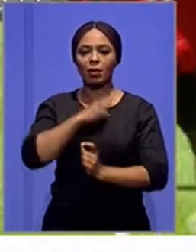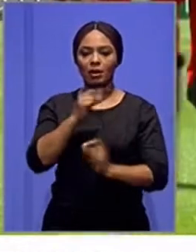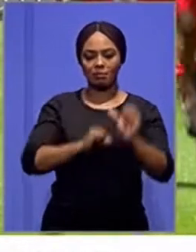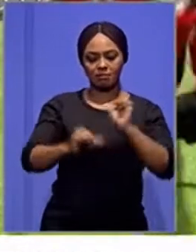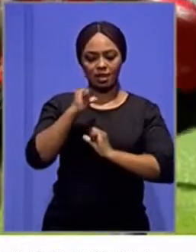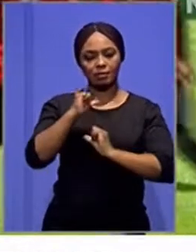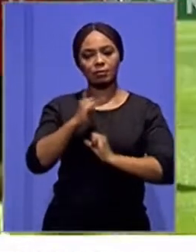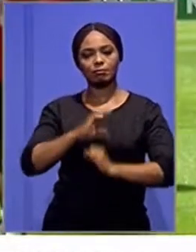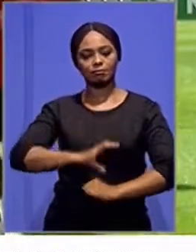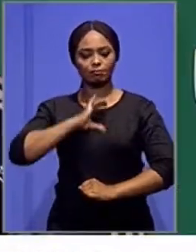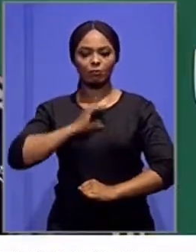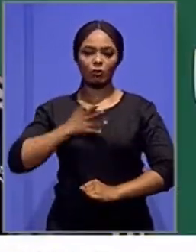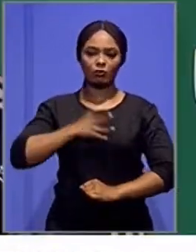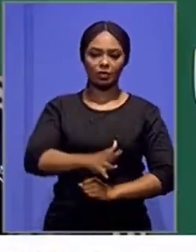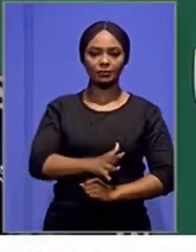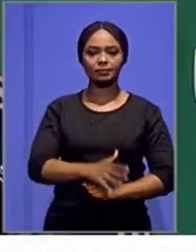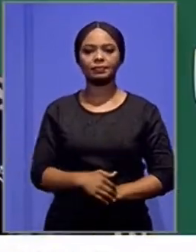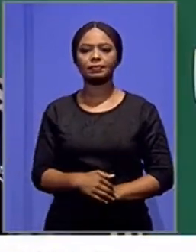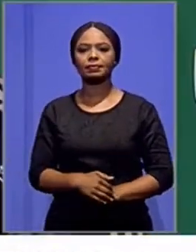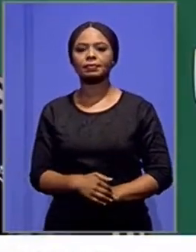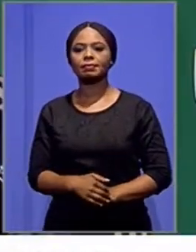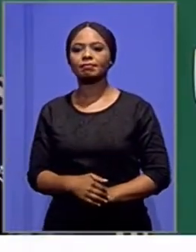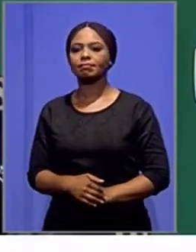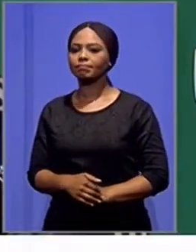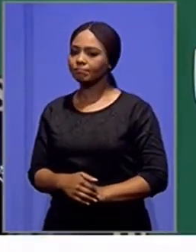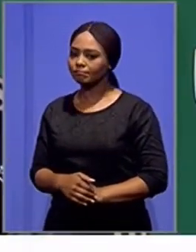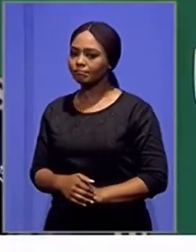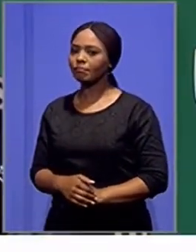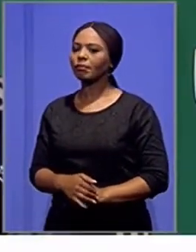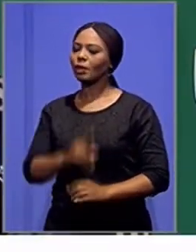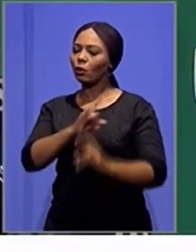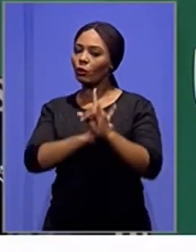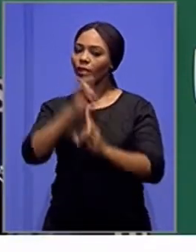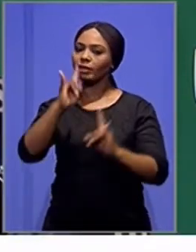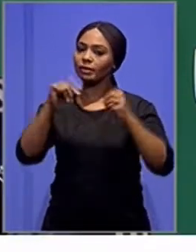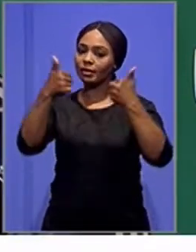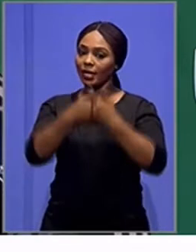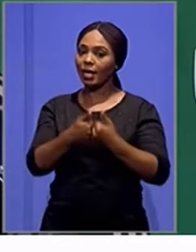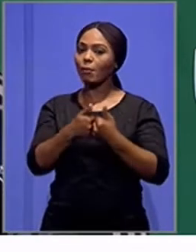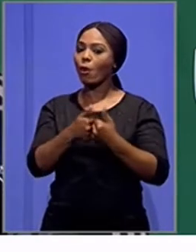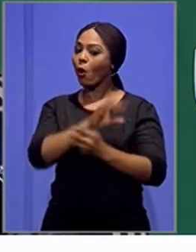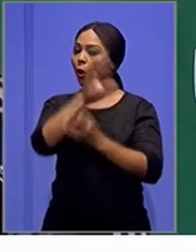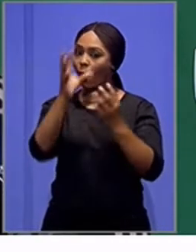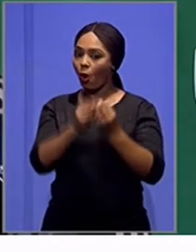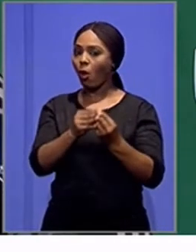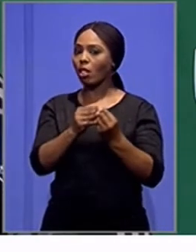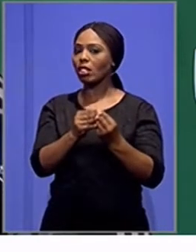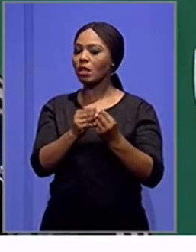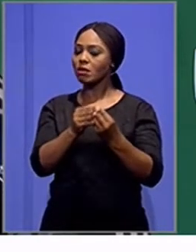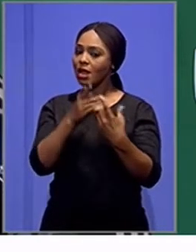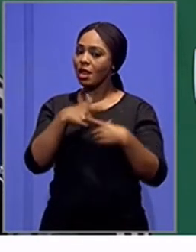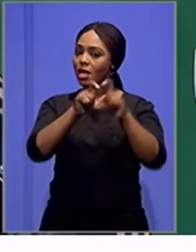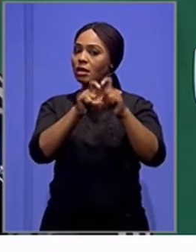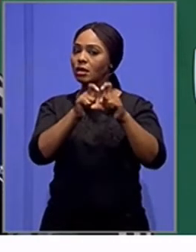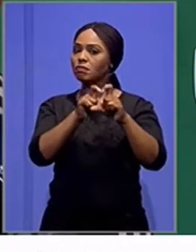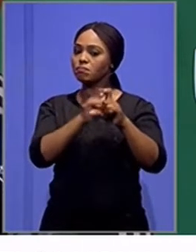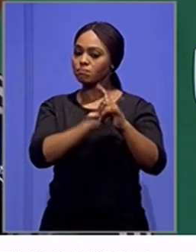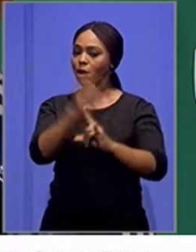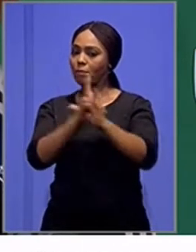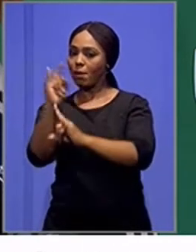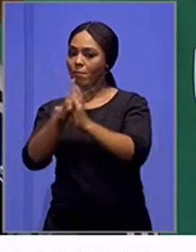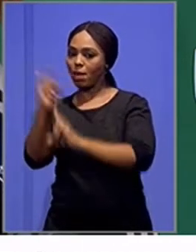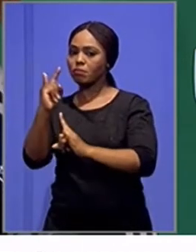seriti sa bona. If you win all your matches in the league, and that is what we're aiming for, you